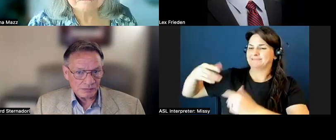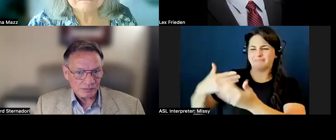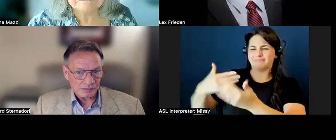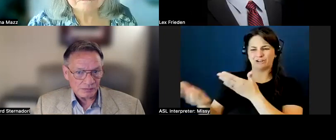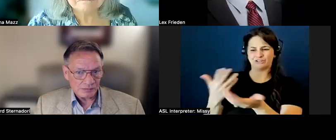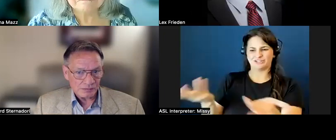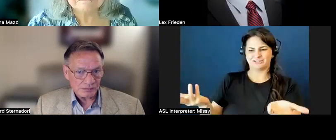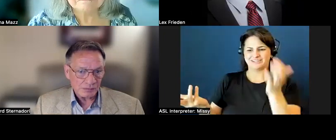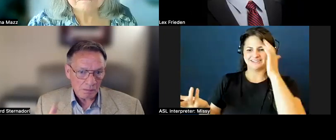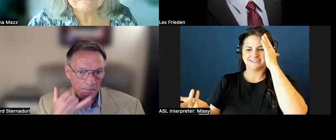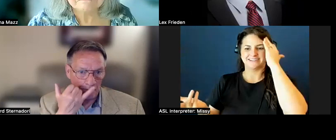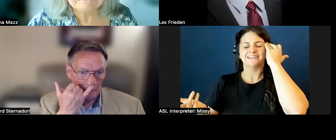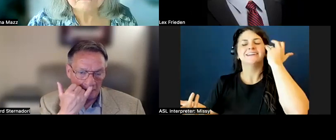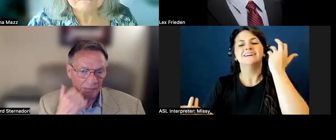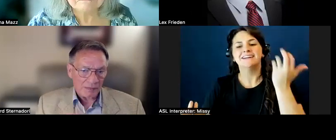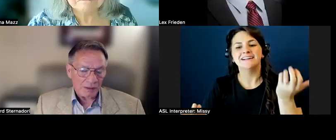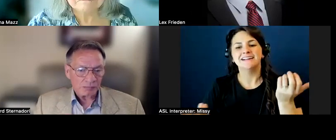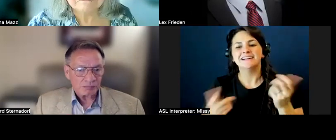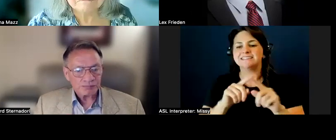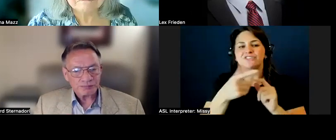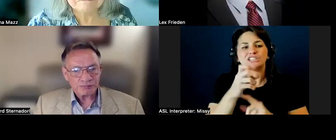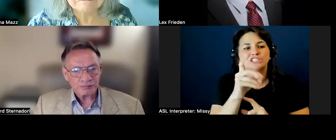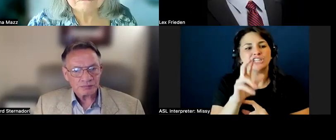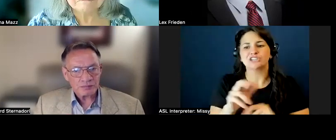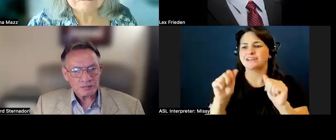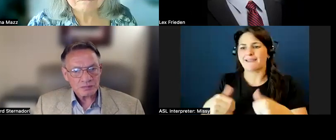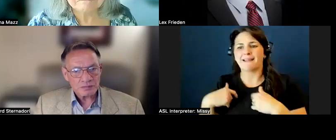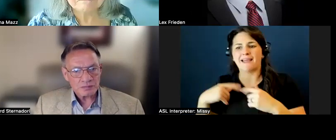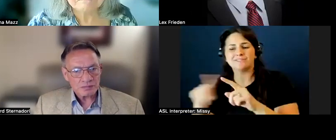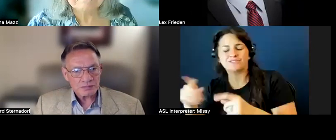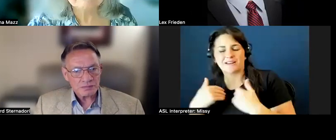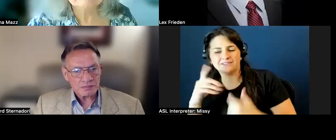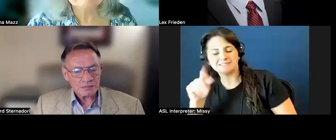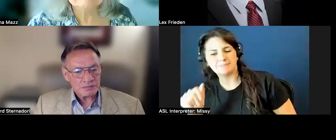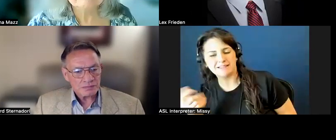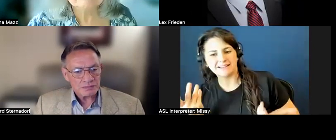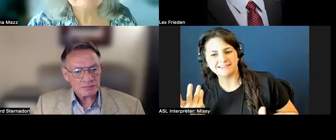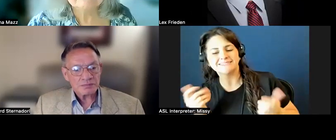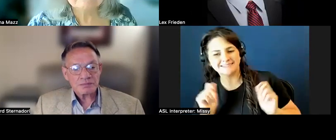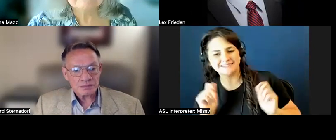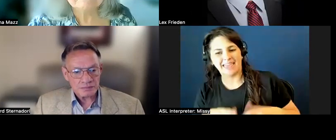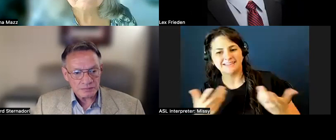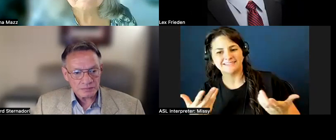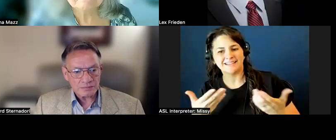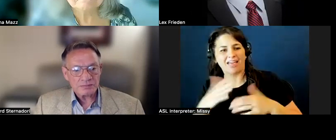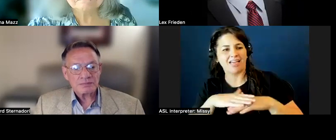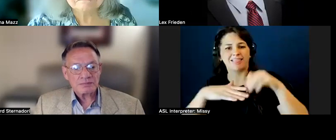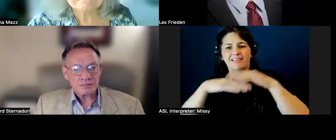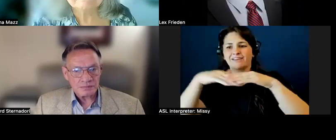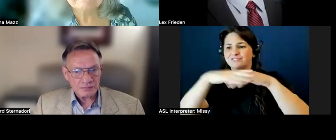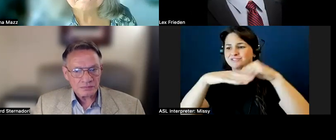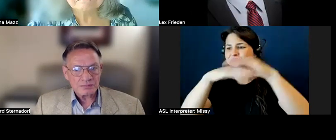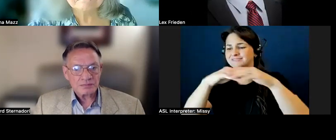gender identities and also have a disability, and they're going to come from all different facts of life, and also have a